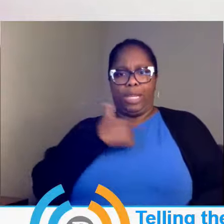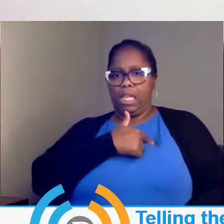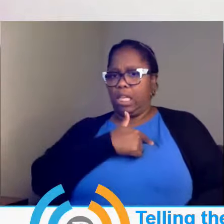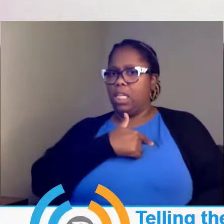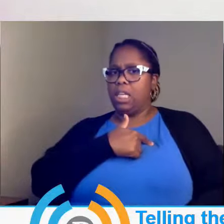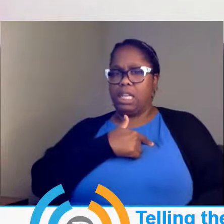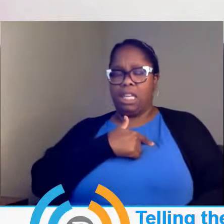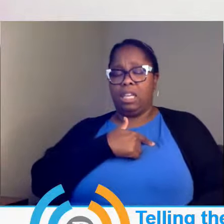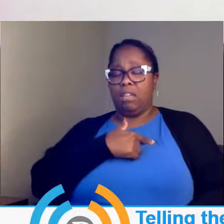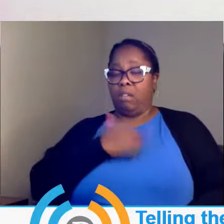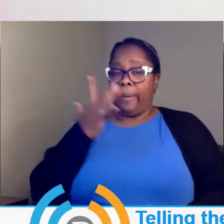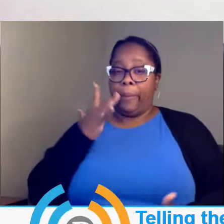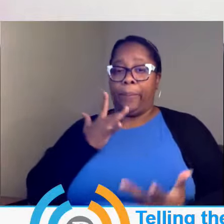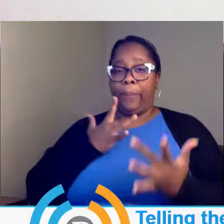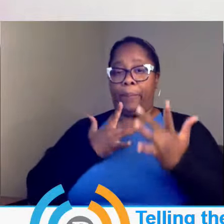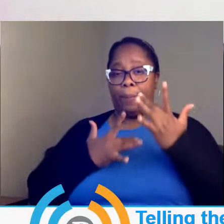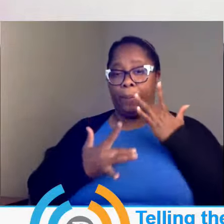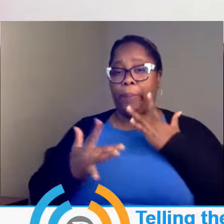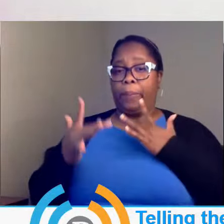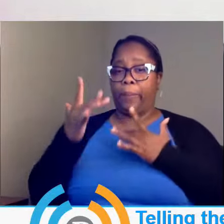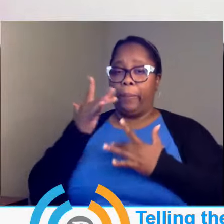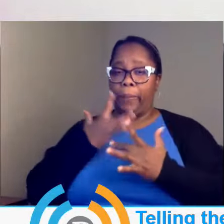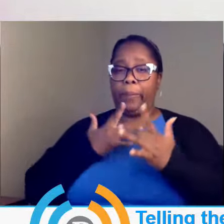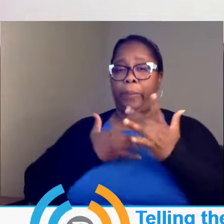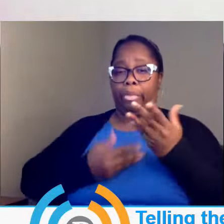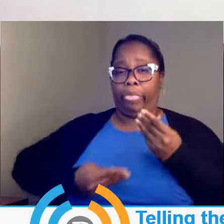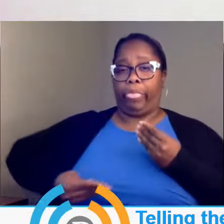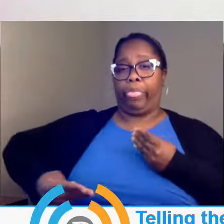scrape for for